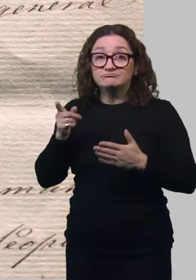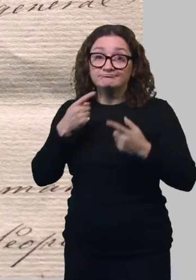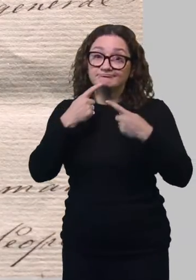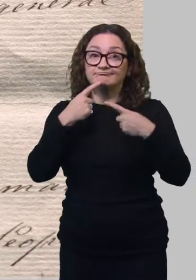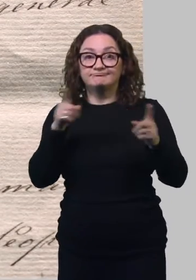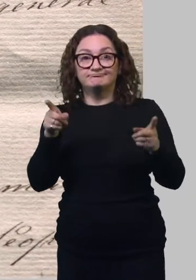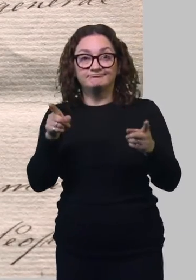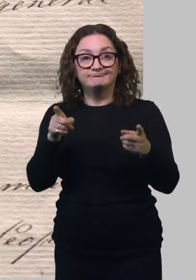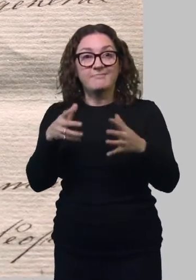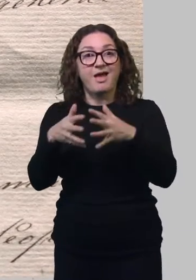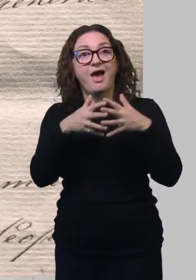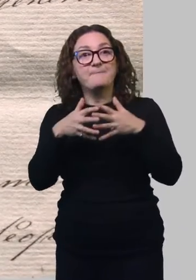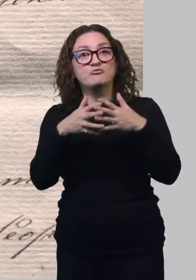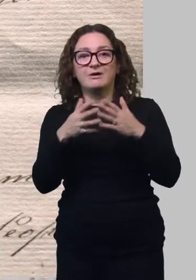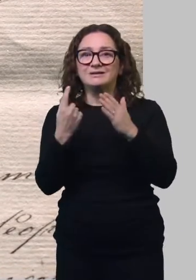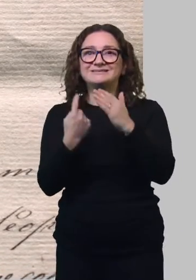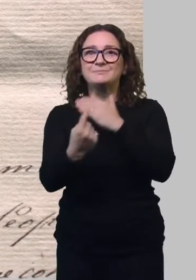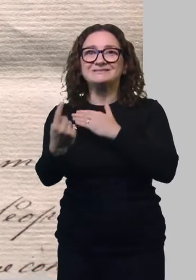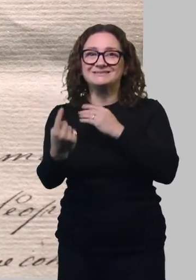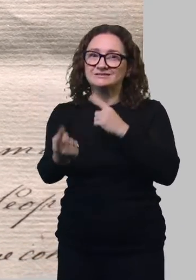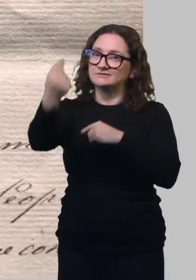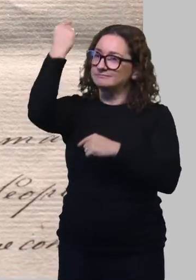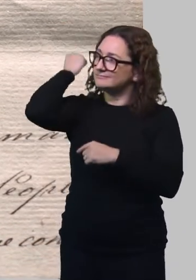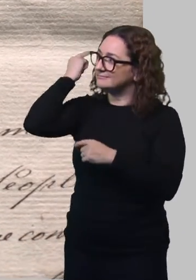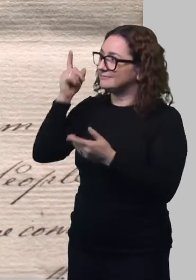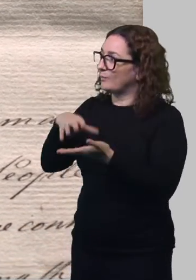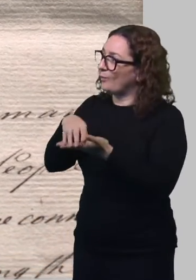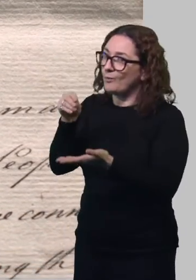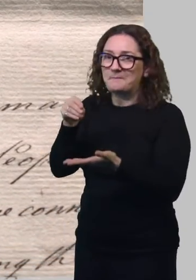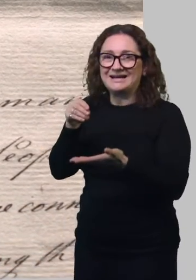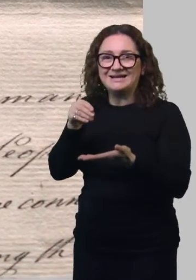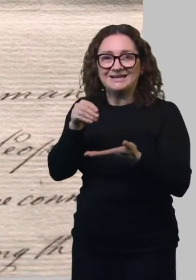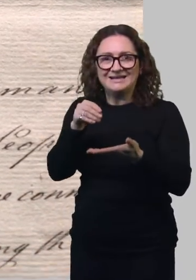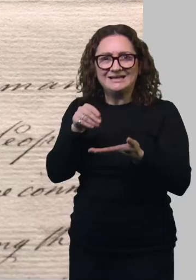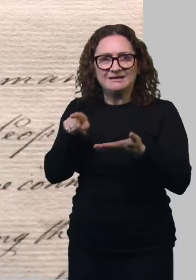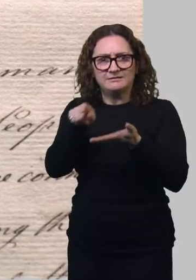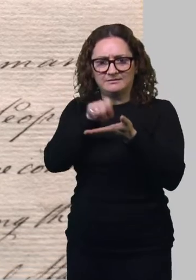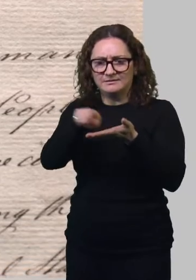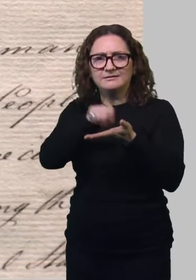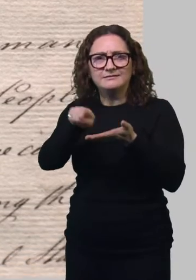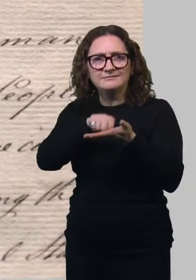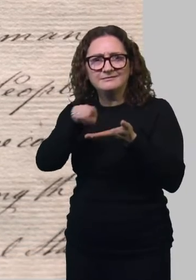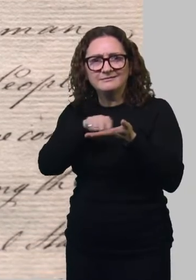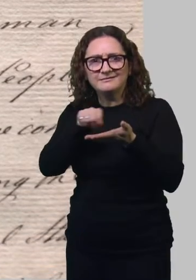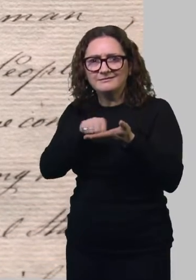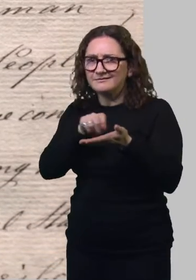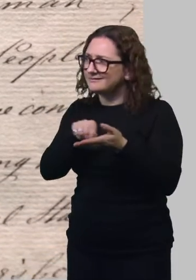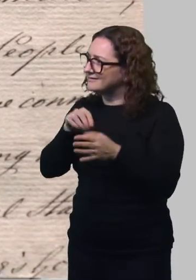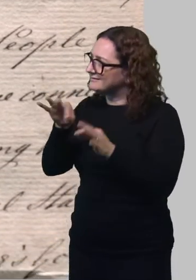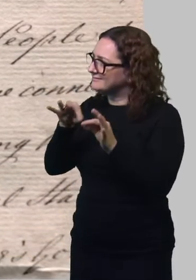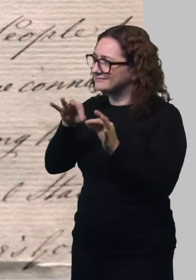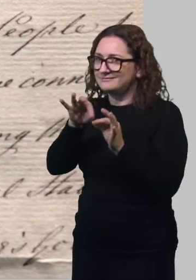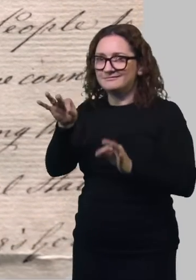This is a contemporary copy of the American Declaration of Independence, dated 4th of July, 1776.